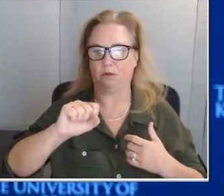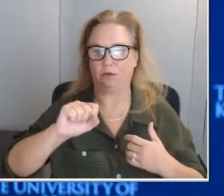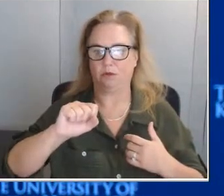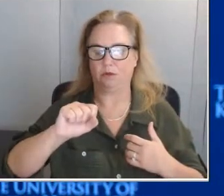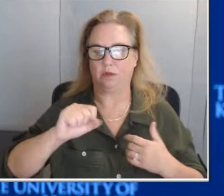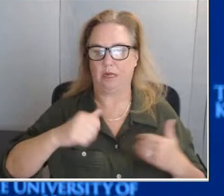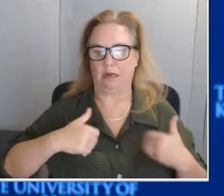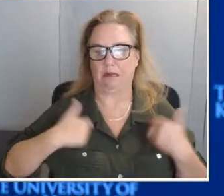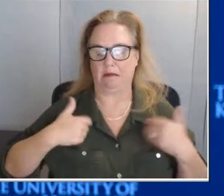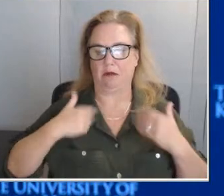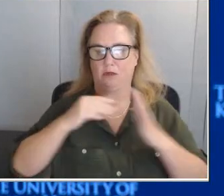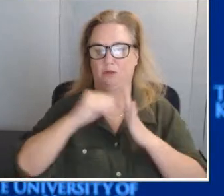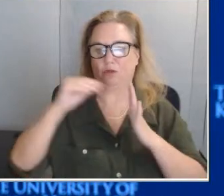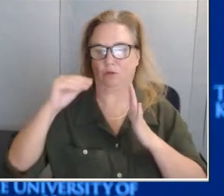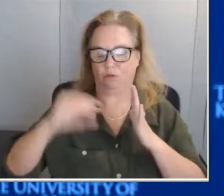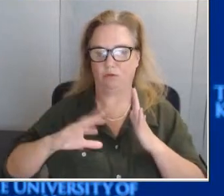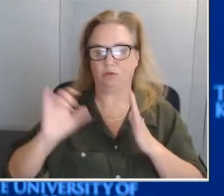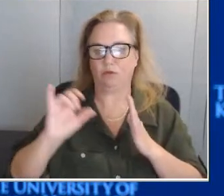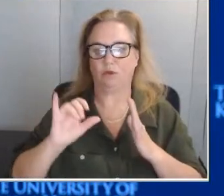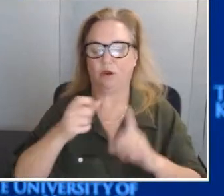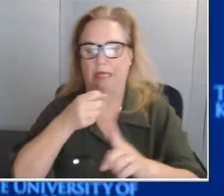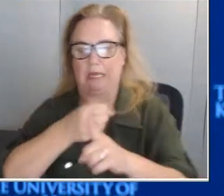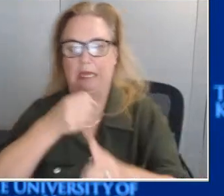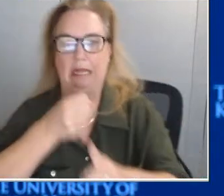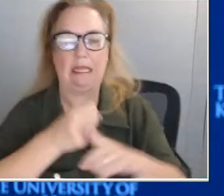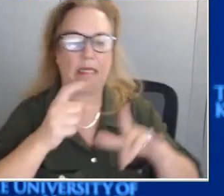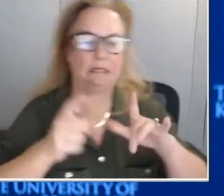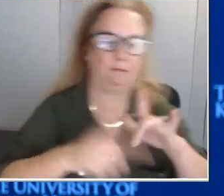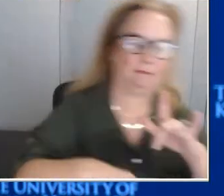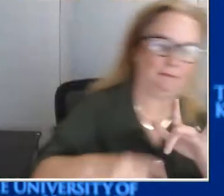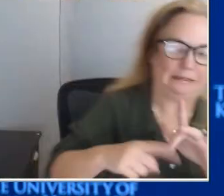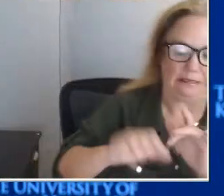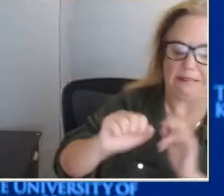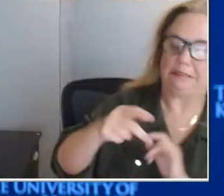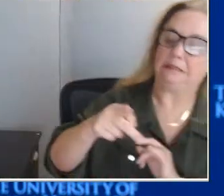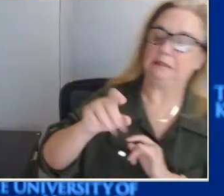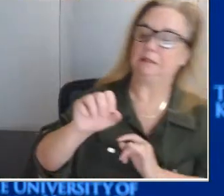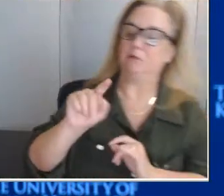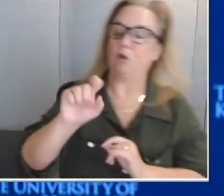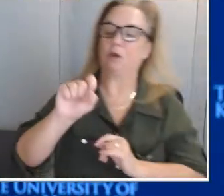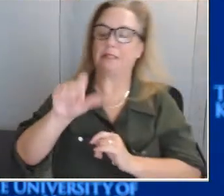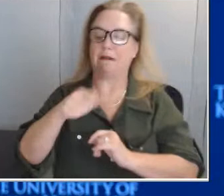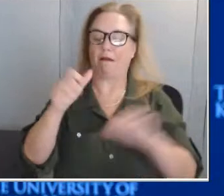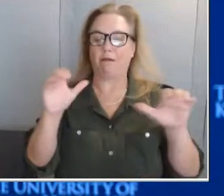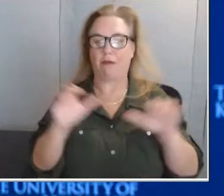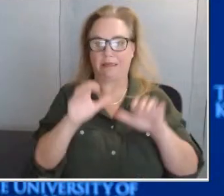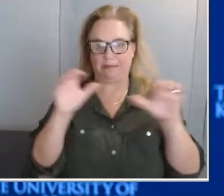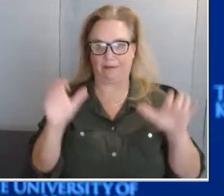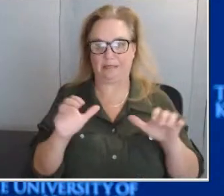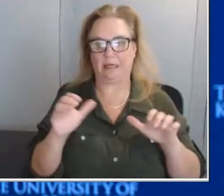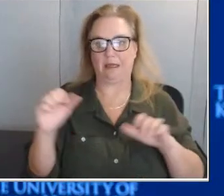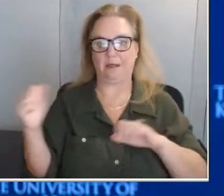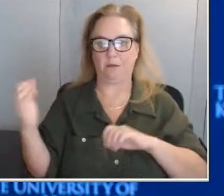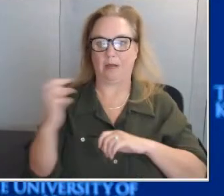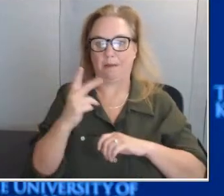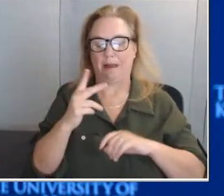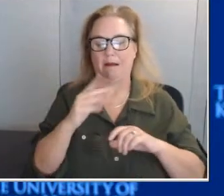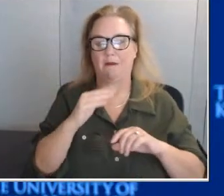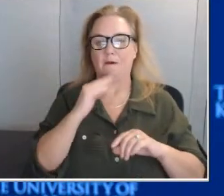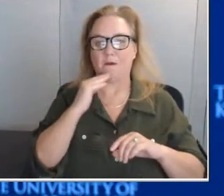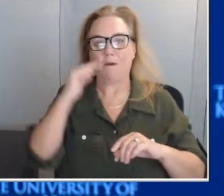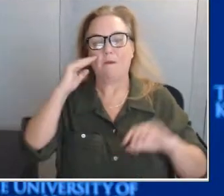younger students than that are getting it, missing sports, missing other activities because of it. And of course, they're bringing it home to their family as well.